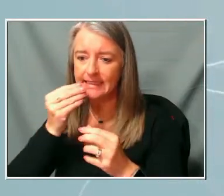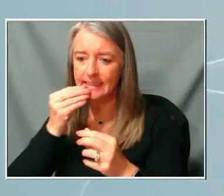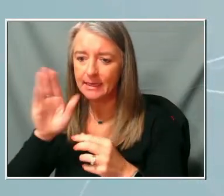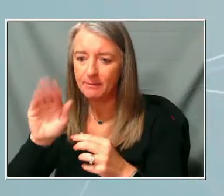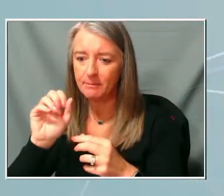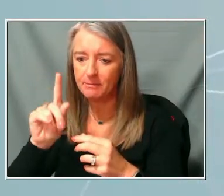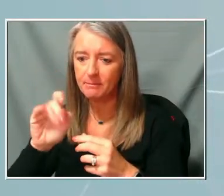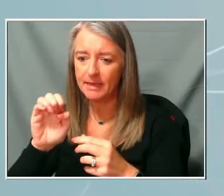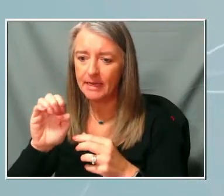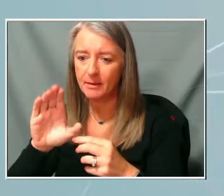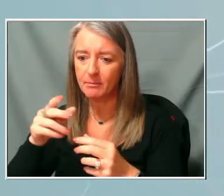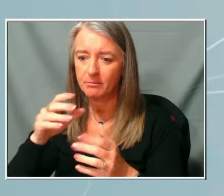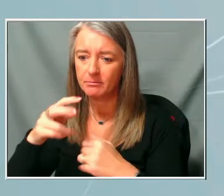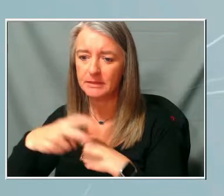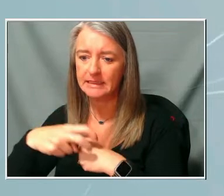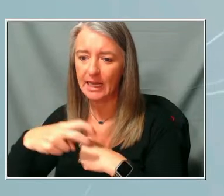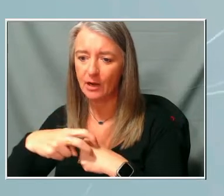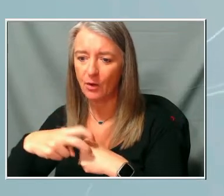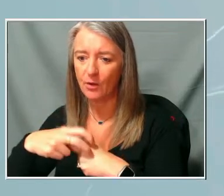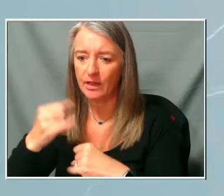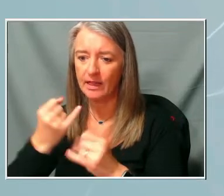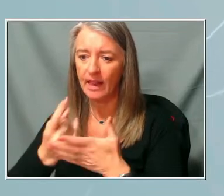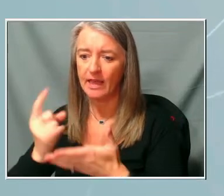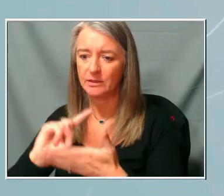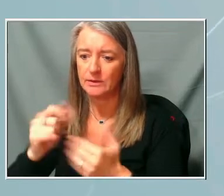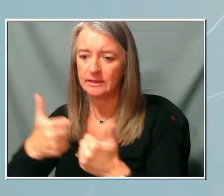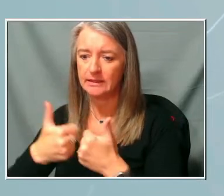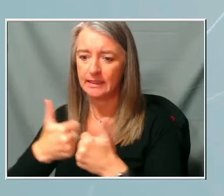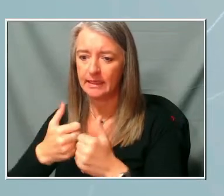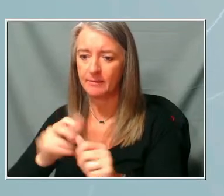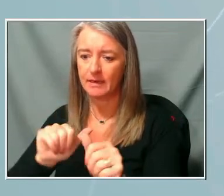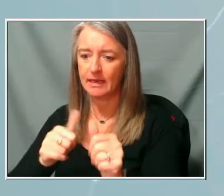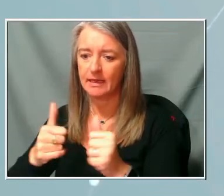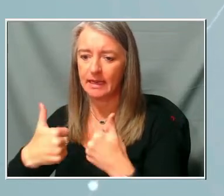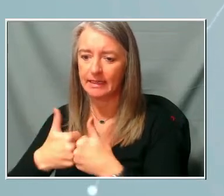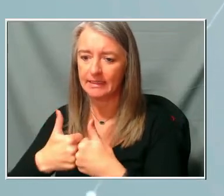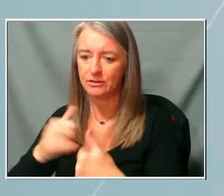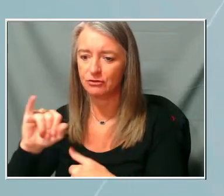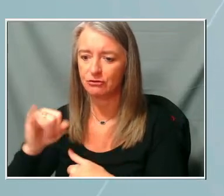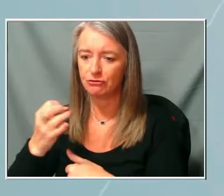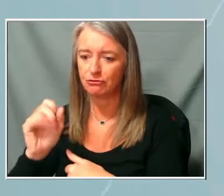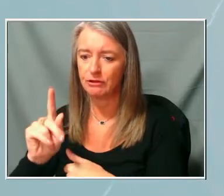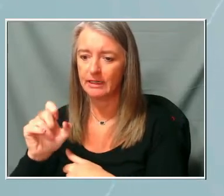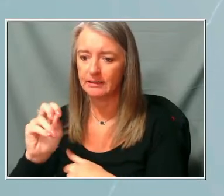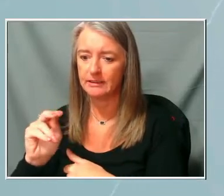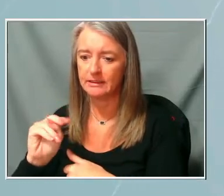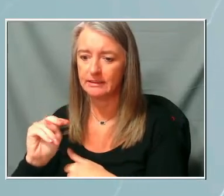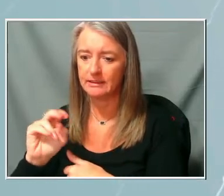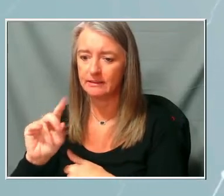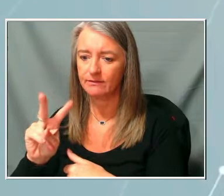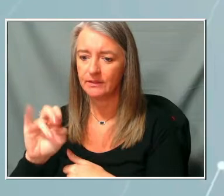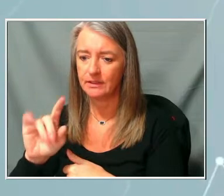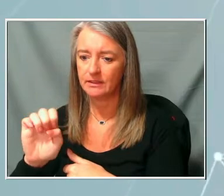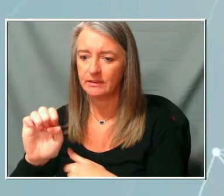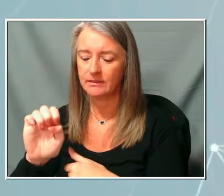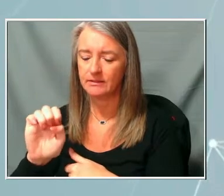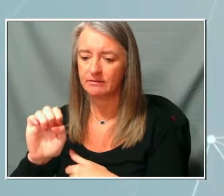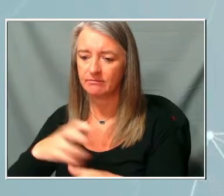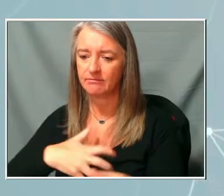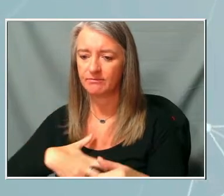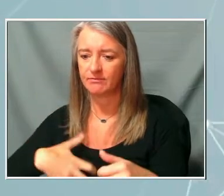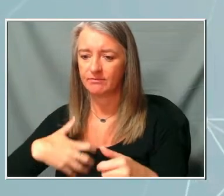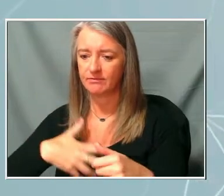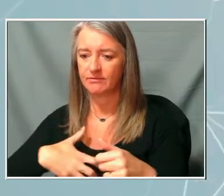her pocket. This was during last week's game against Jacksonville. She turned the tables on a Jaguars fan who expressed his disgust on